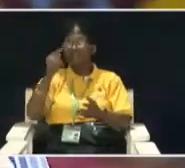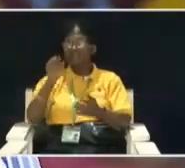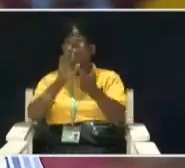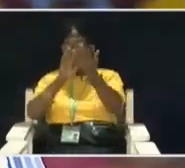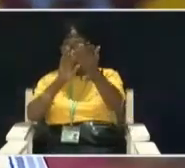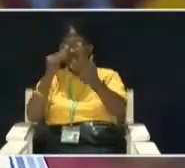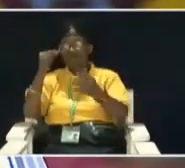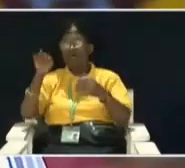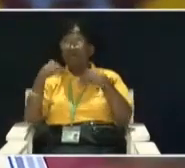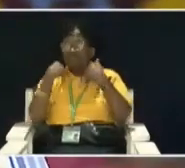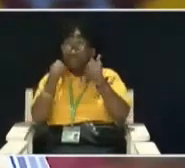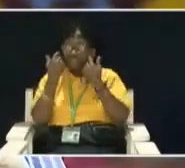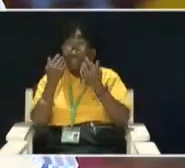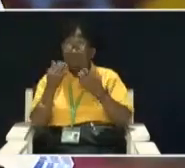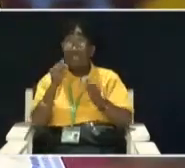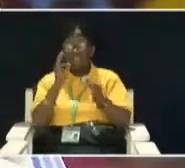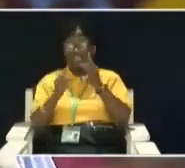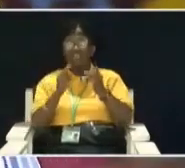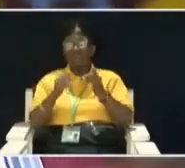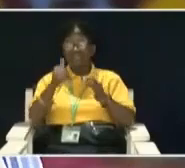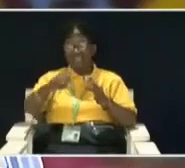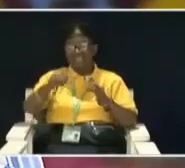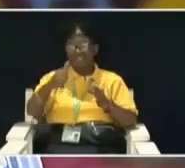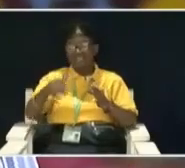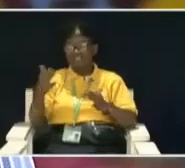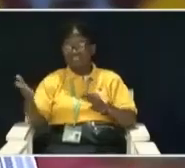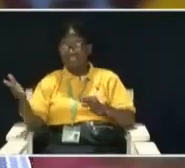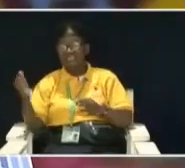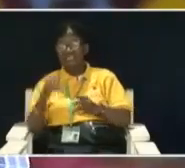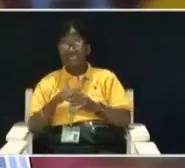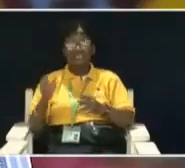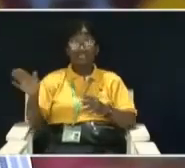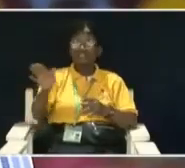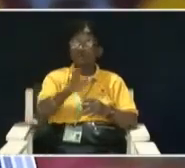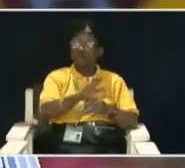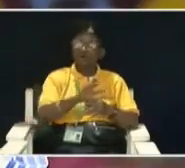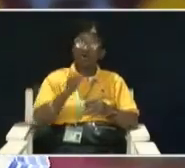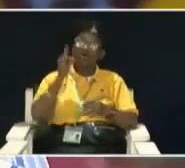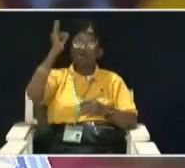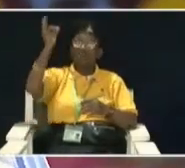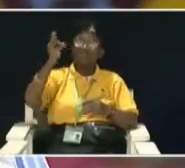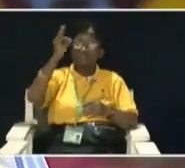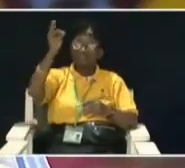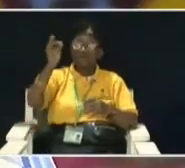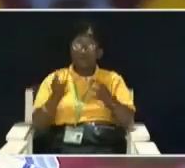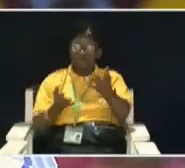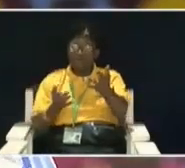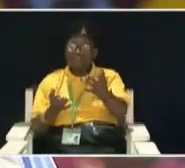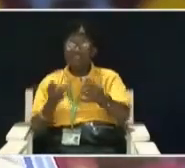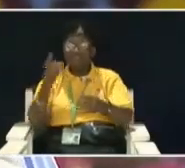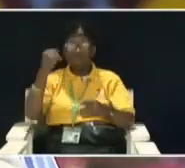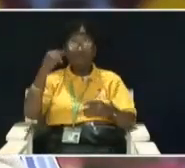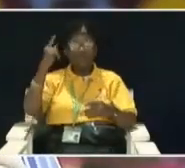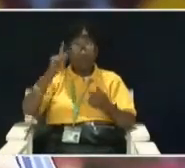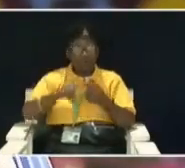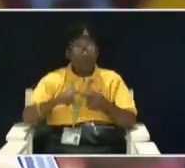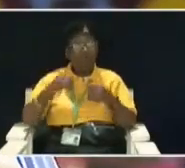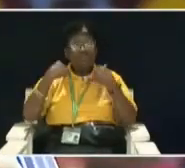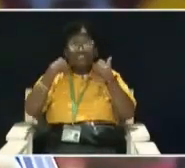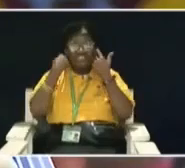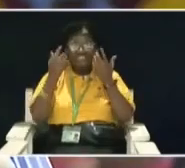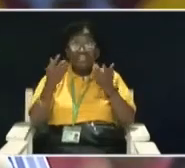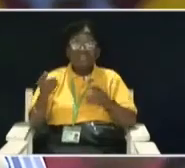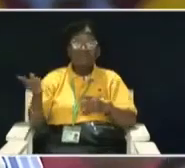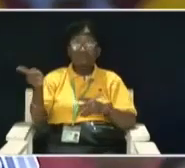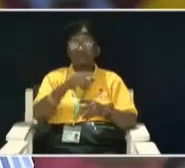your future waiting to shame you, the fire of God will consume it tonight.